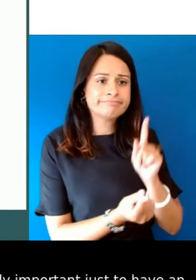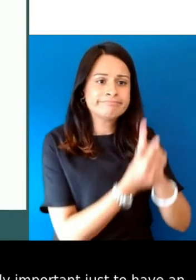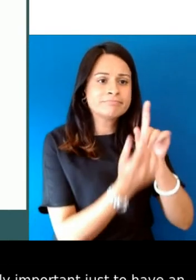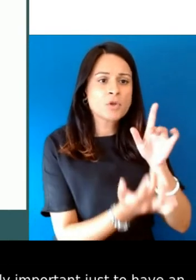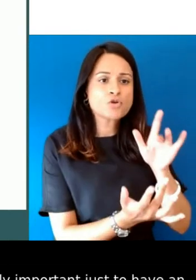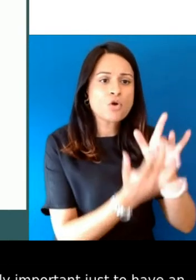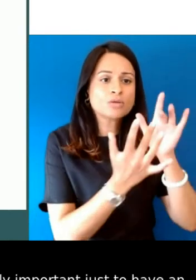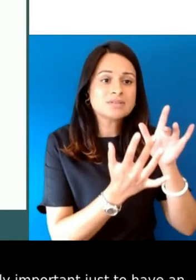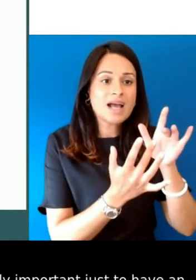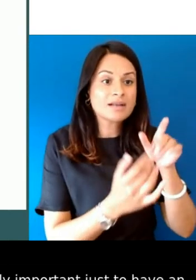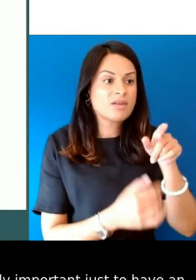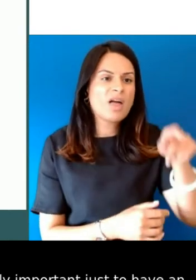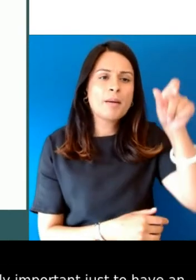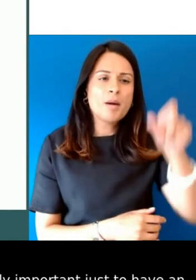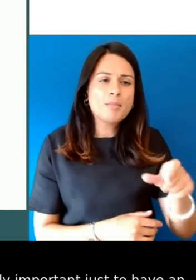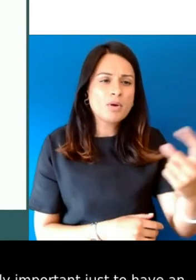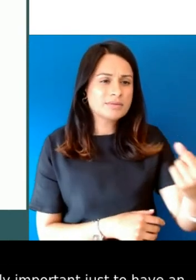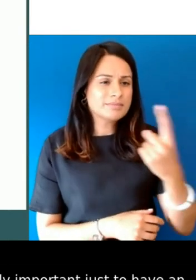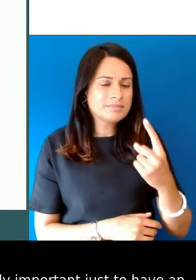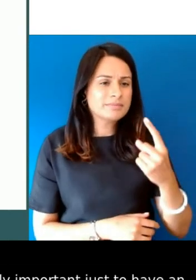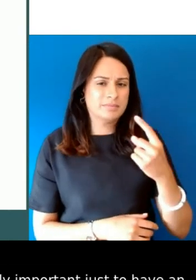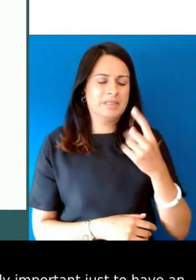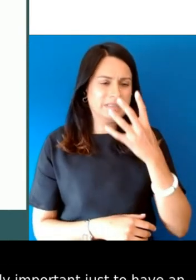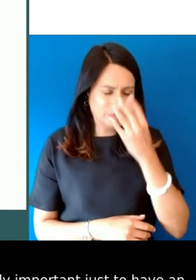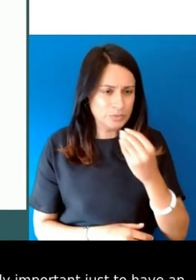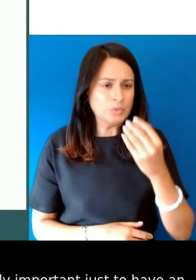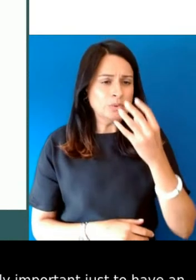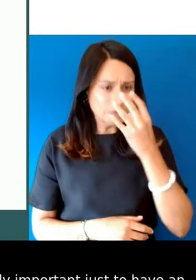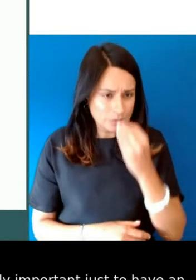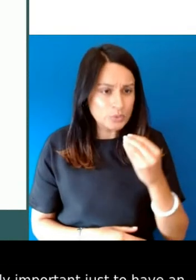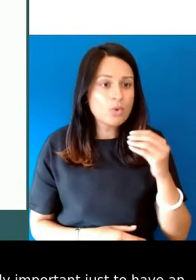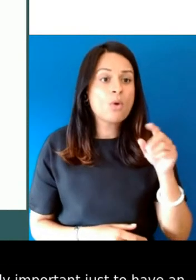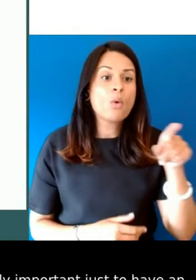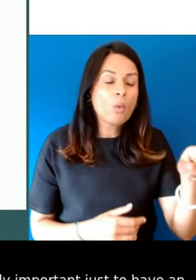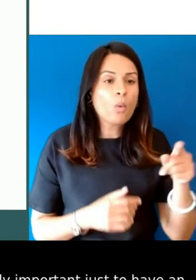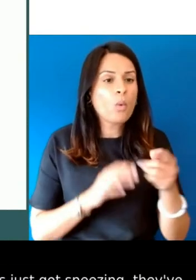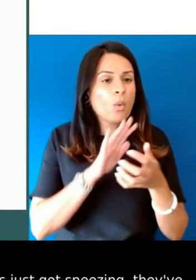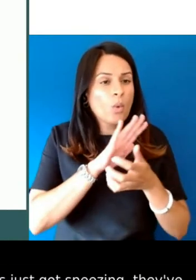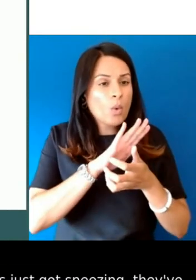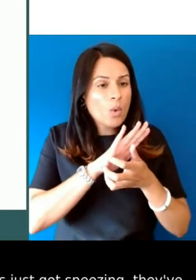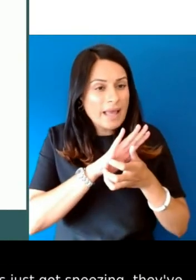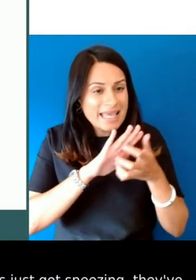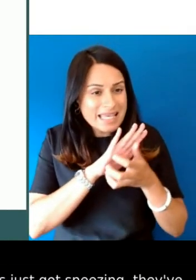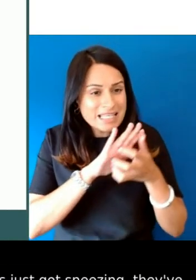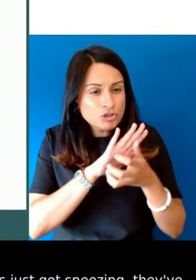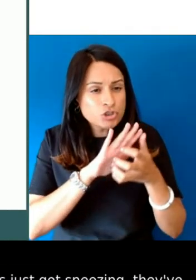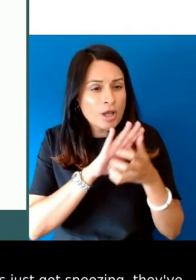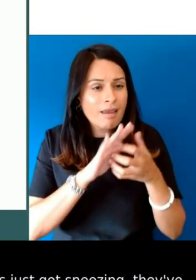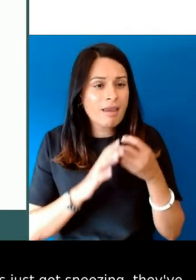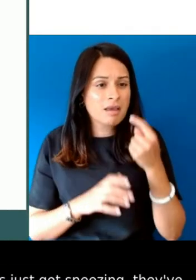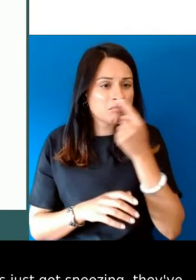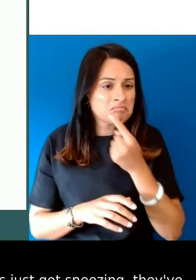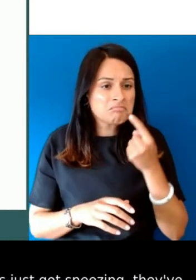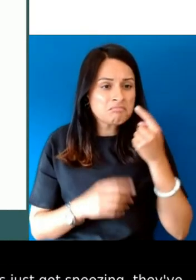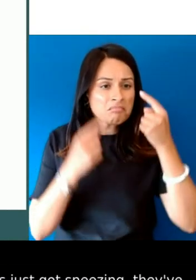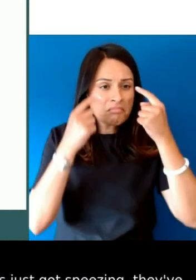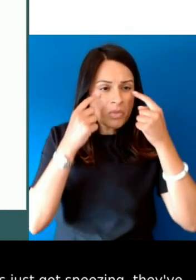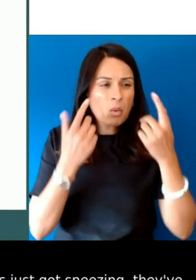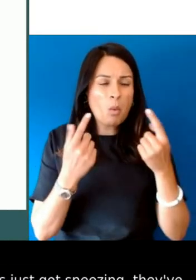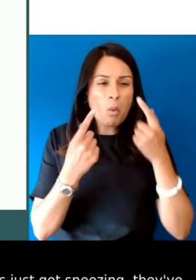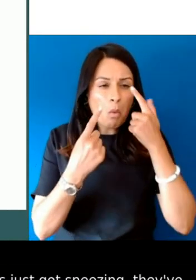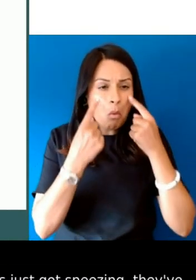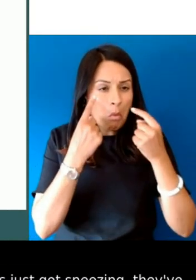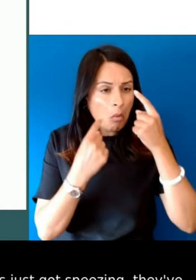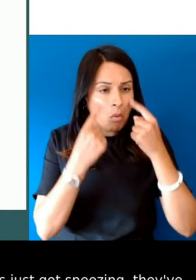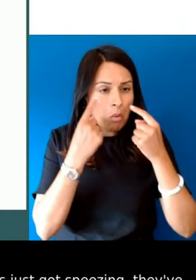got sneezing they've just got itching they just feel generally like their eyes are watery then we would